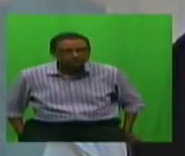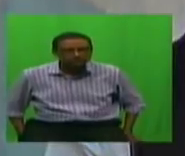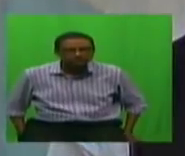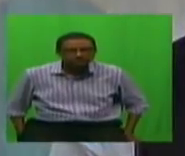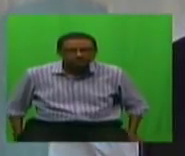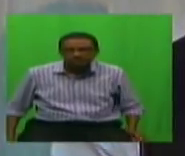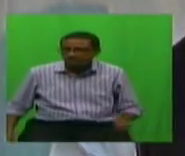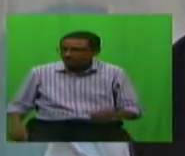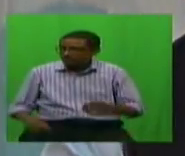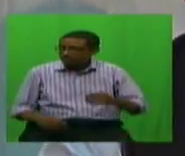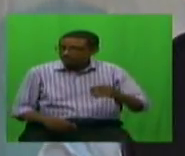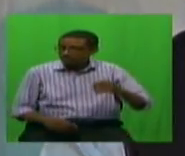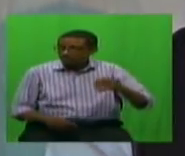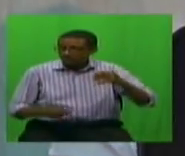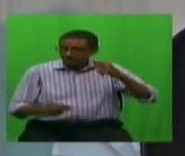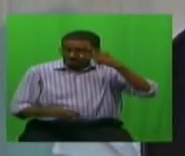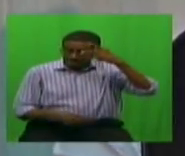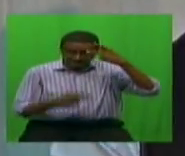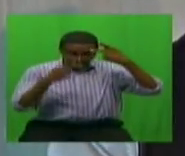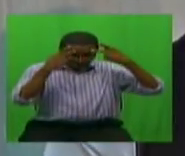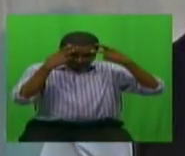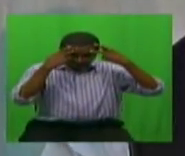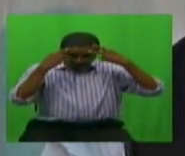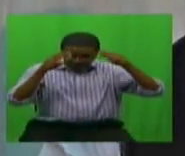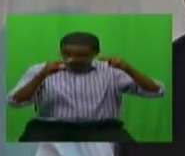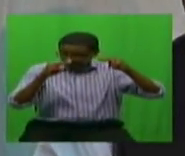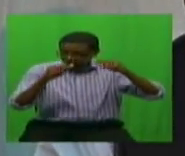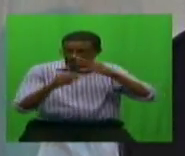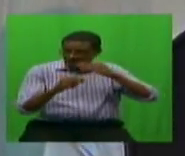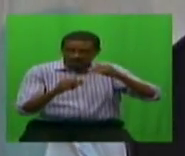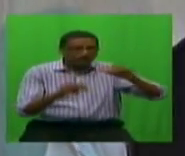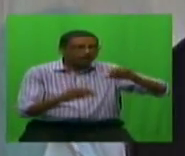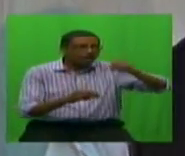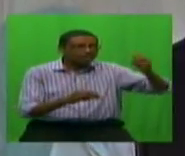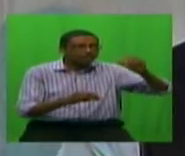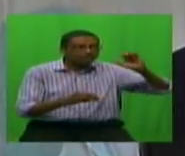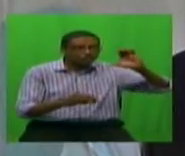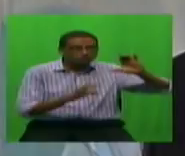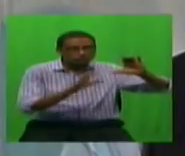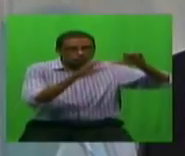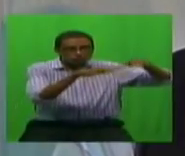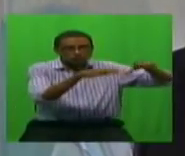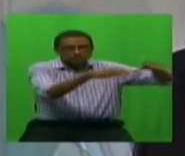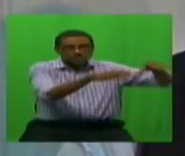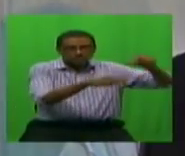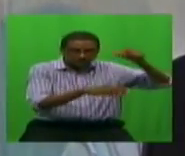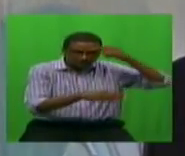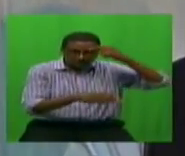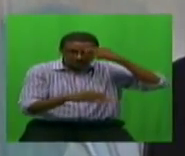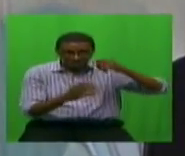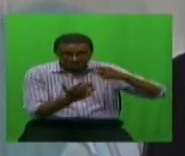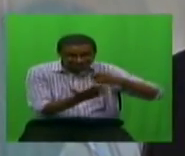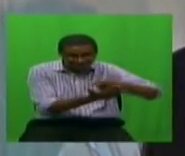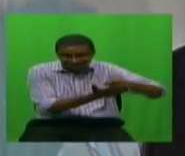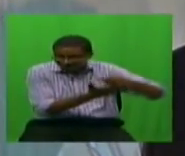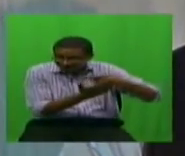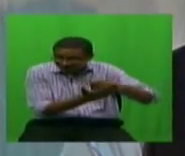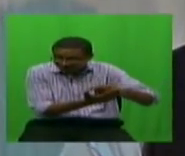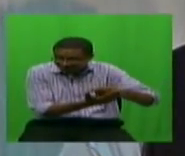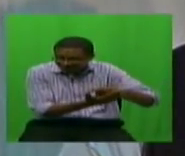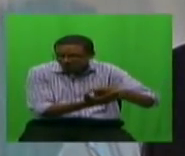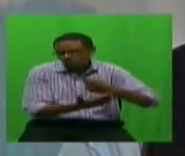Minister and the other Caribbean leaders. Yeah. I think we've made that point clear as well. The Prime